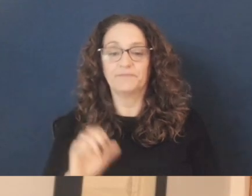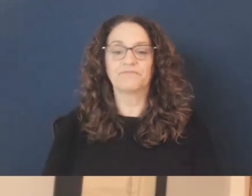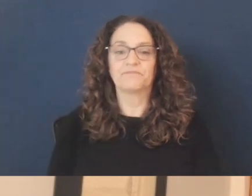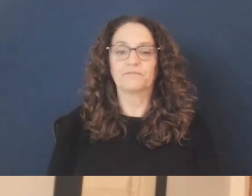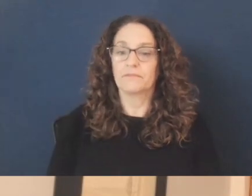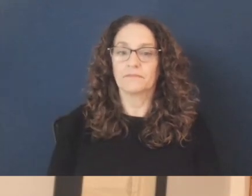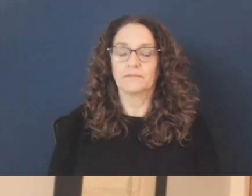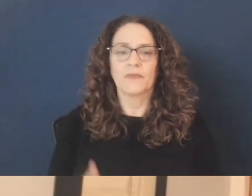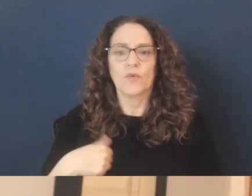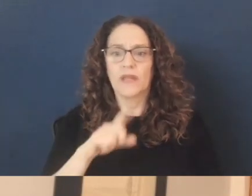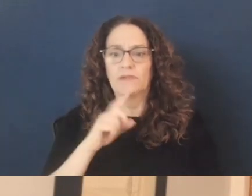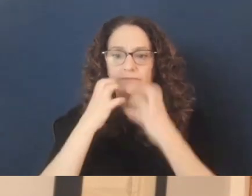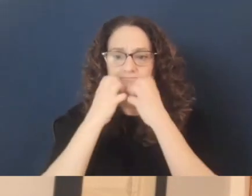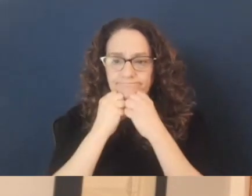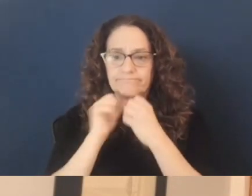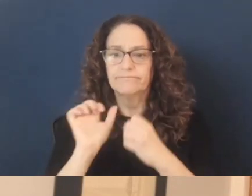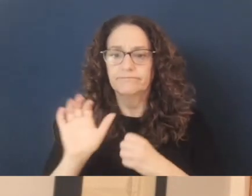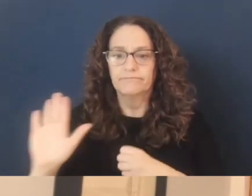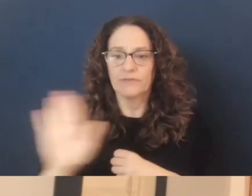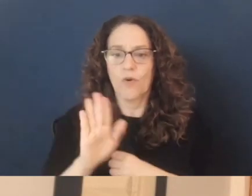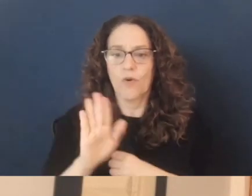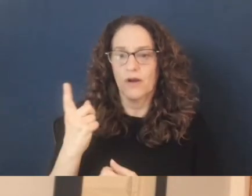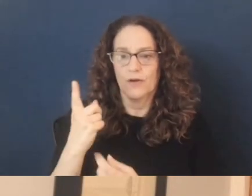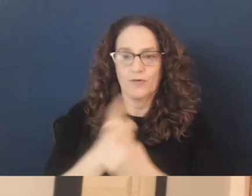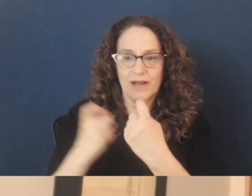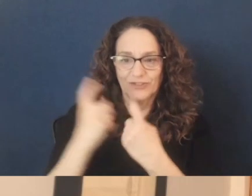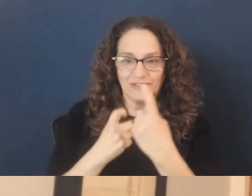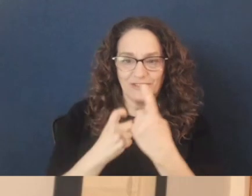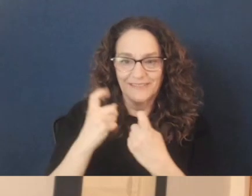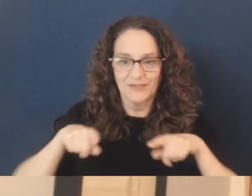an important part of these sessions. And so if you have them,